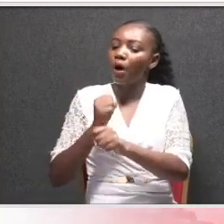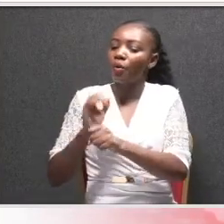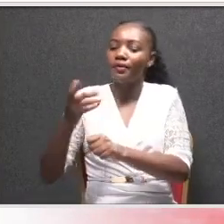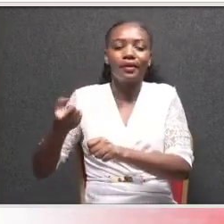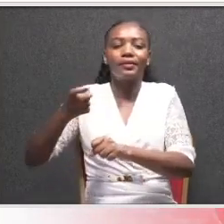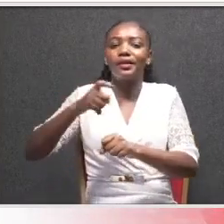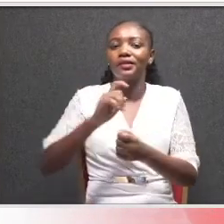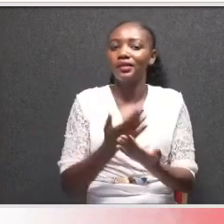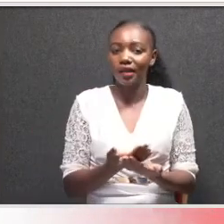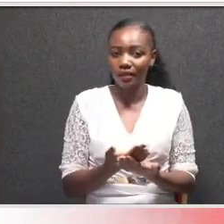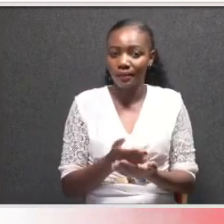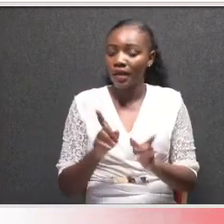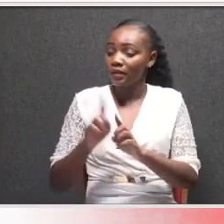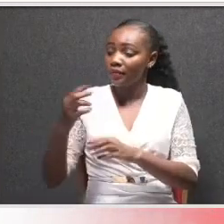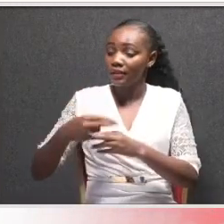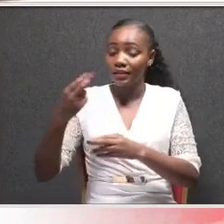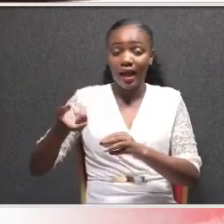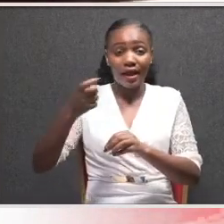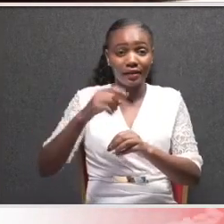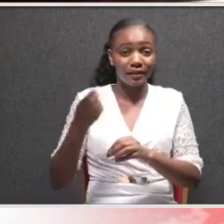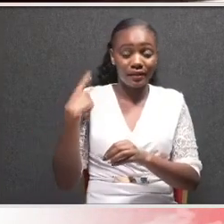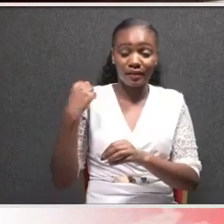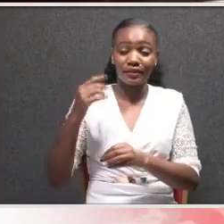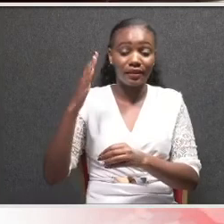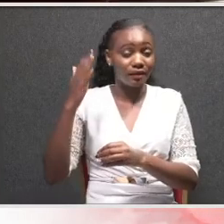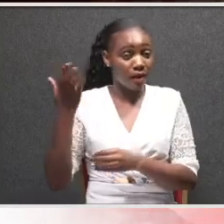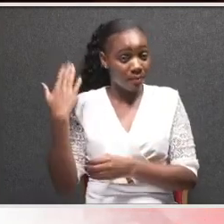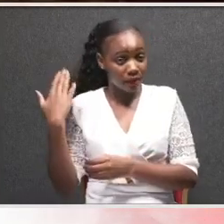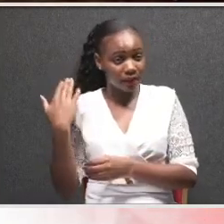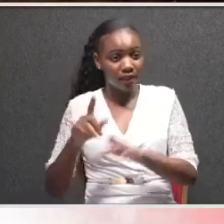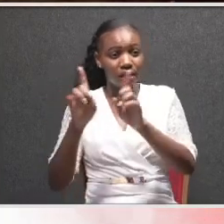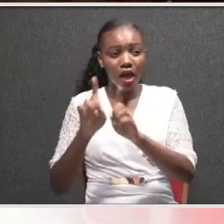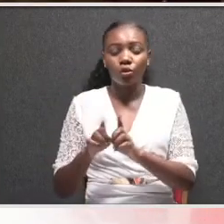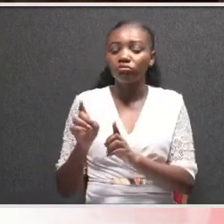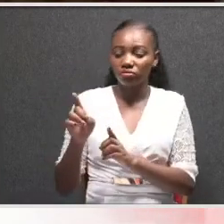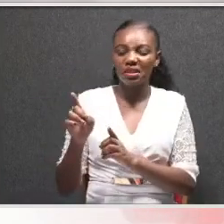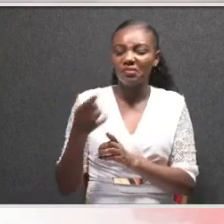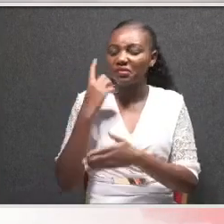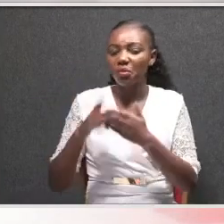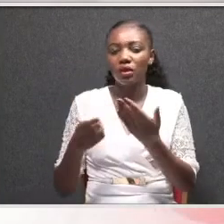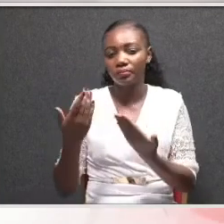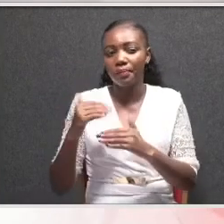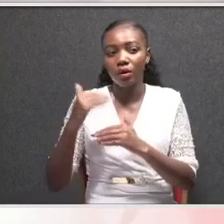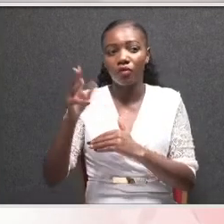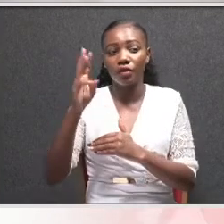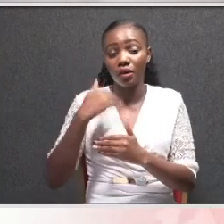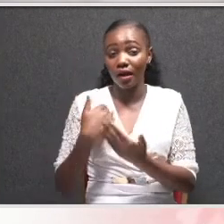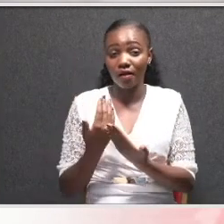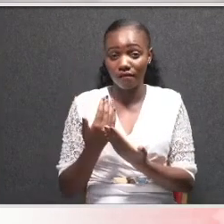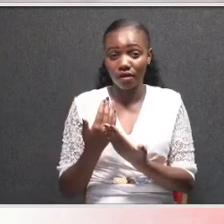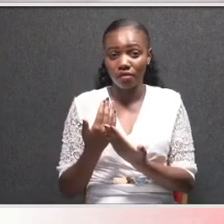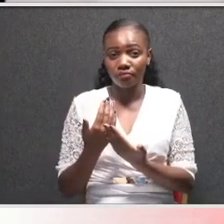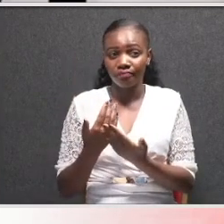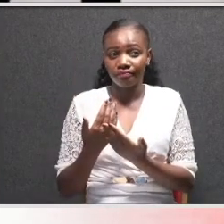juu. This is the highest increase in the recent past, with the regulator attributing the prices to an increase in the landing